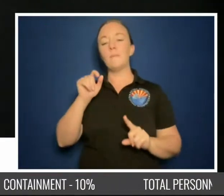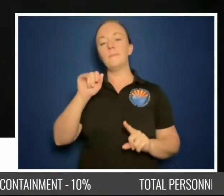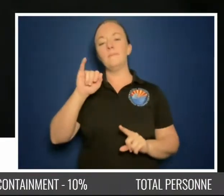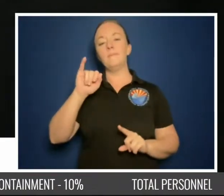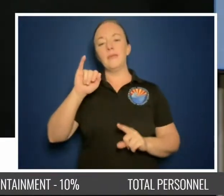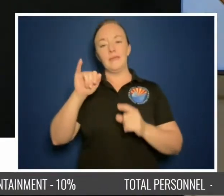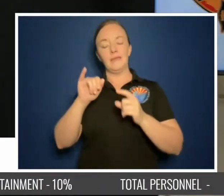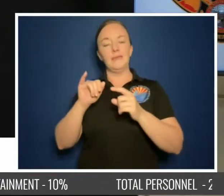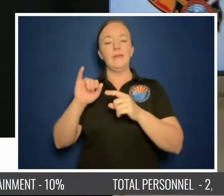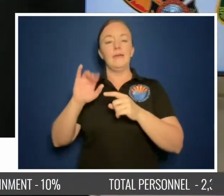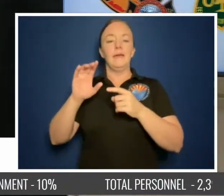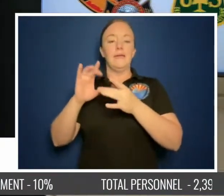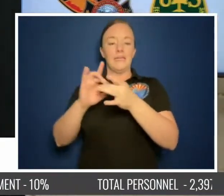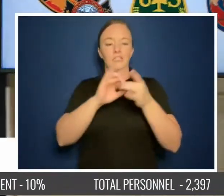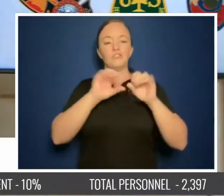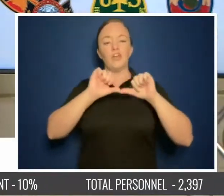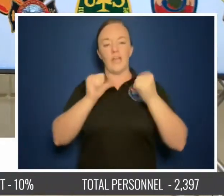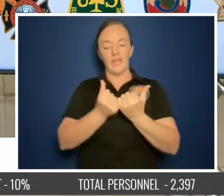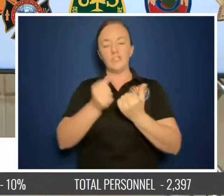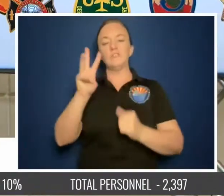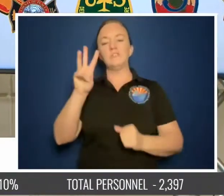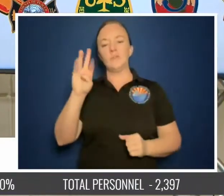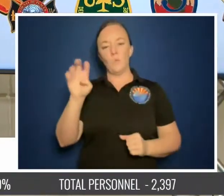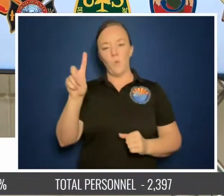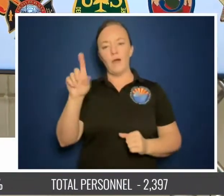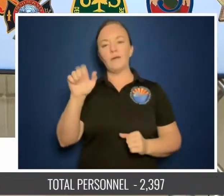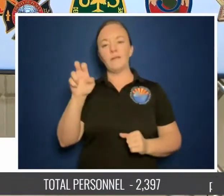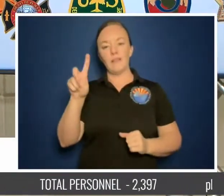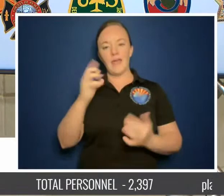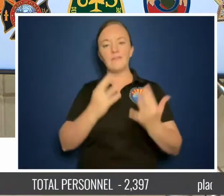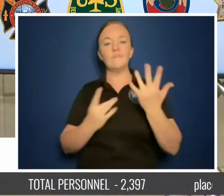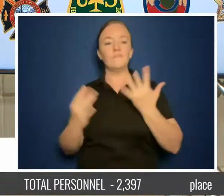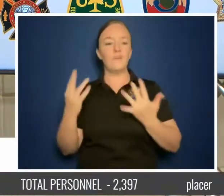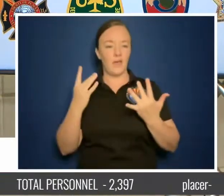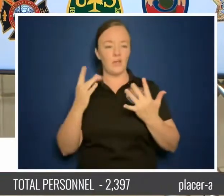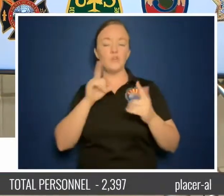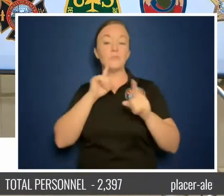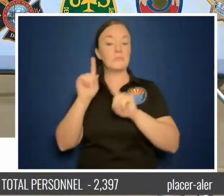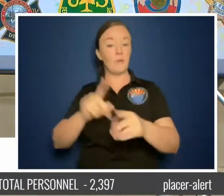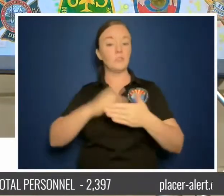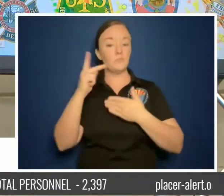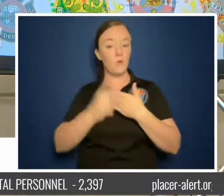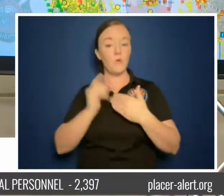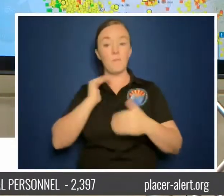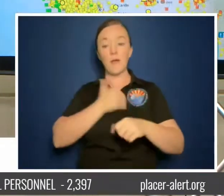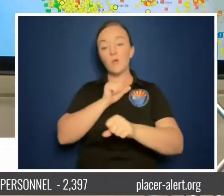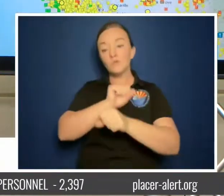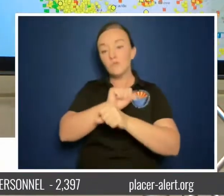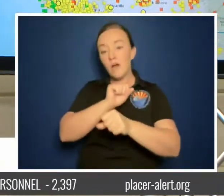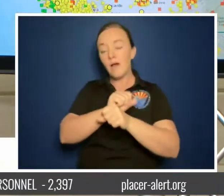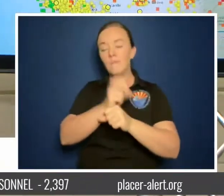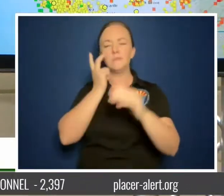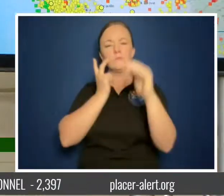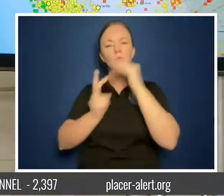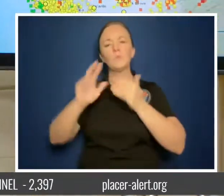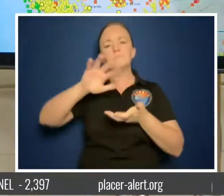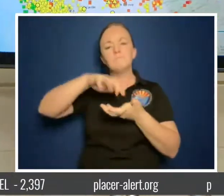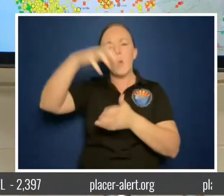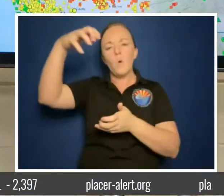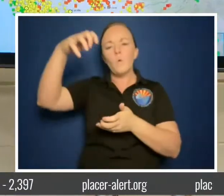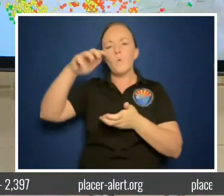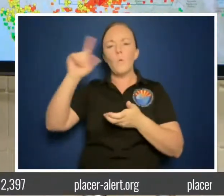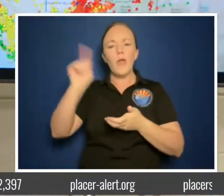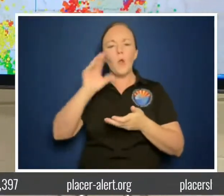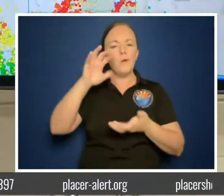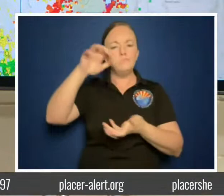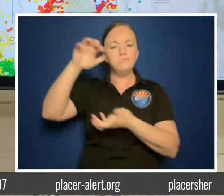Response Program, and we come to forecast the smoke and tell you when and where we're likely to get smoke so that you have